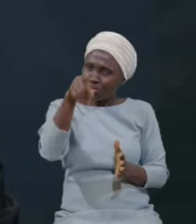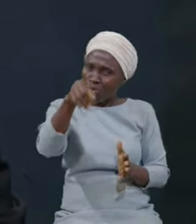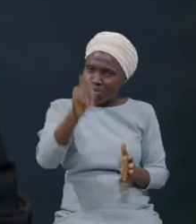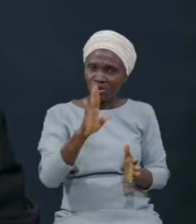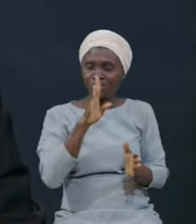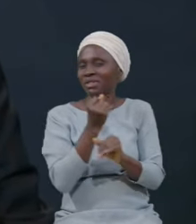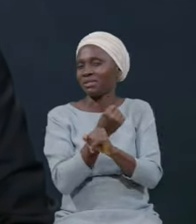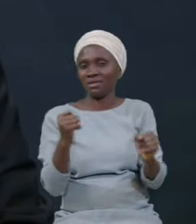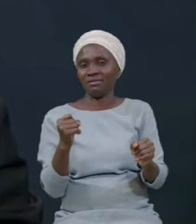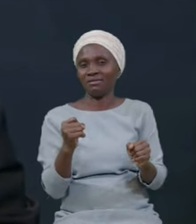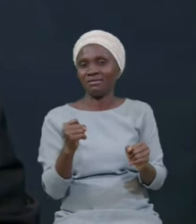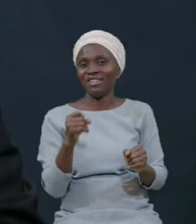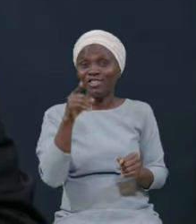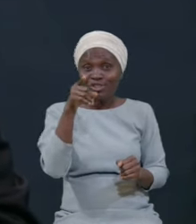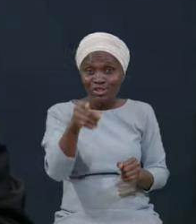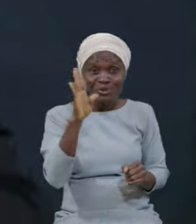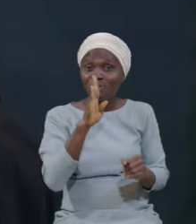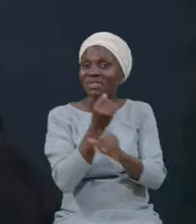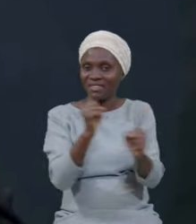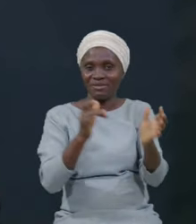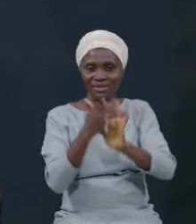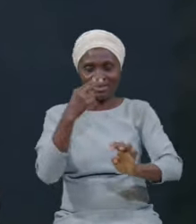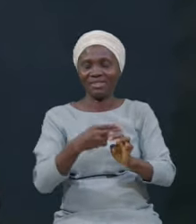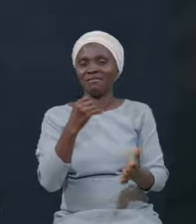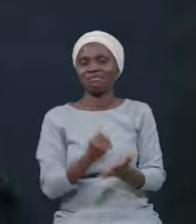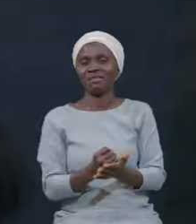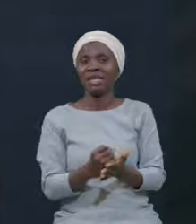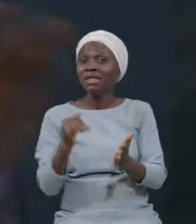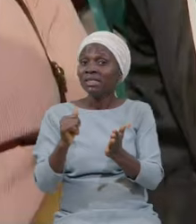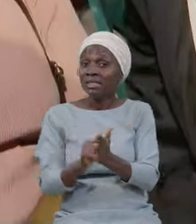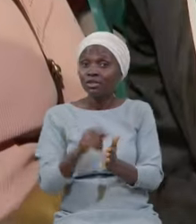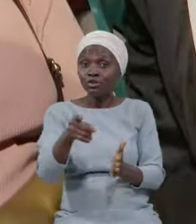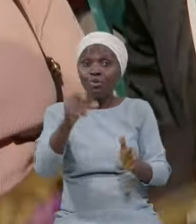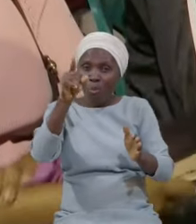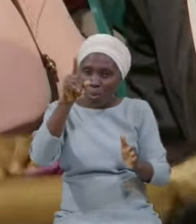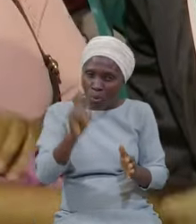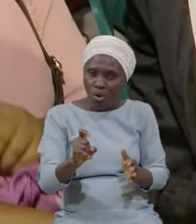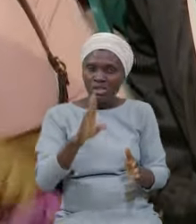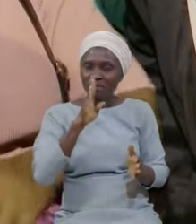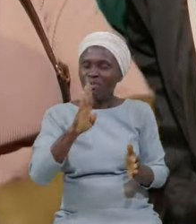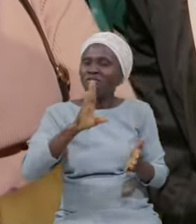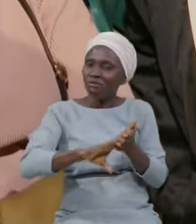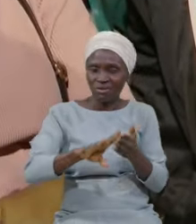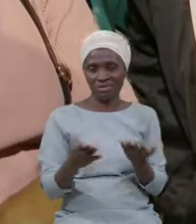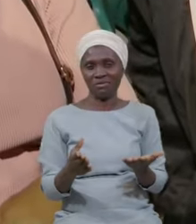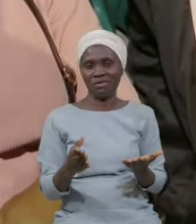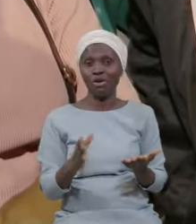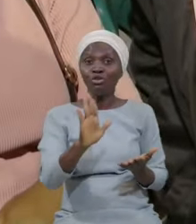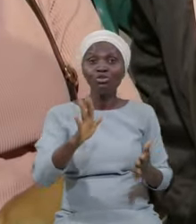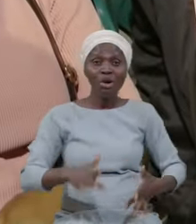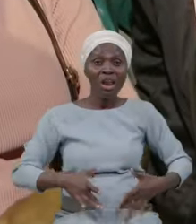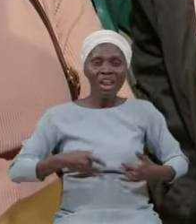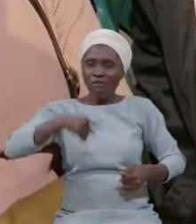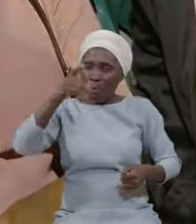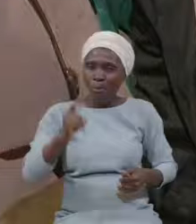saved. Amen. You must be forgiven, you will be forgiven. Your life must come, must become different.